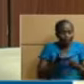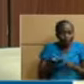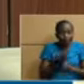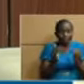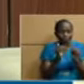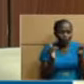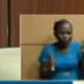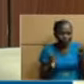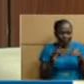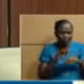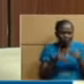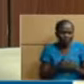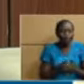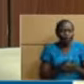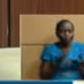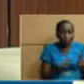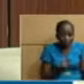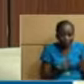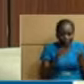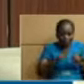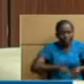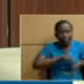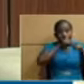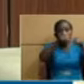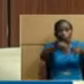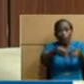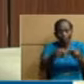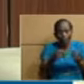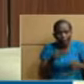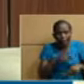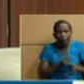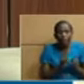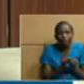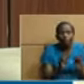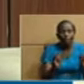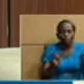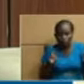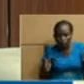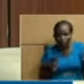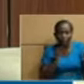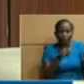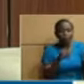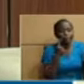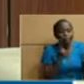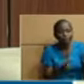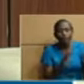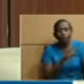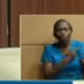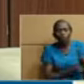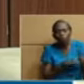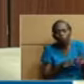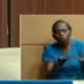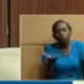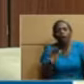work papers, they need to go down and, as they are planning, to go and see actually on the ground how are the resources